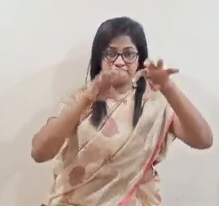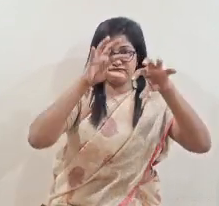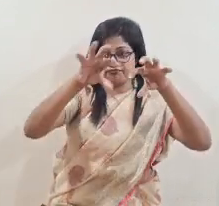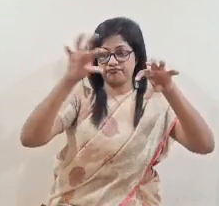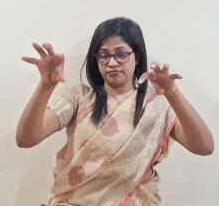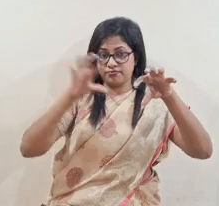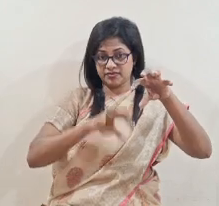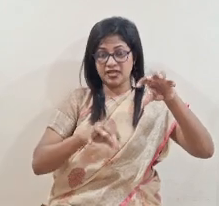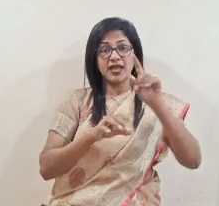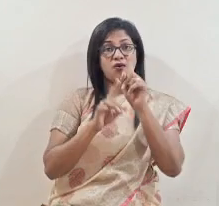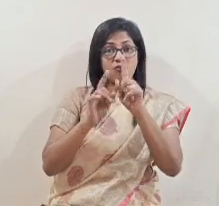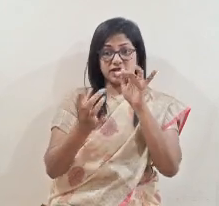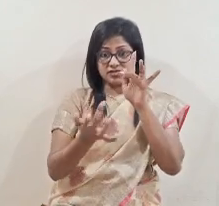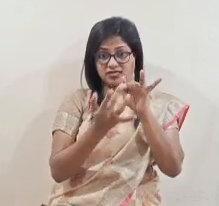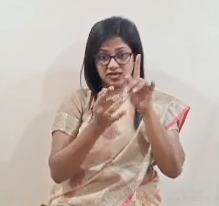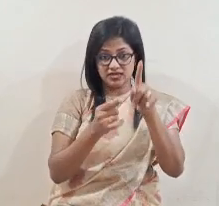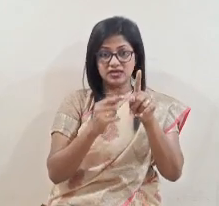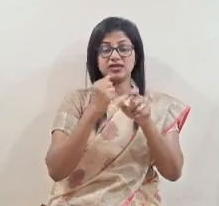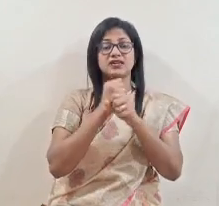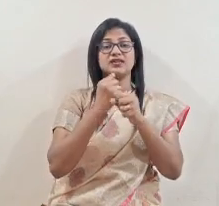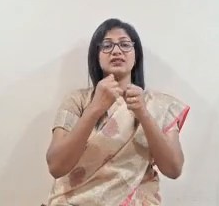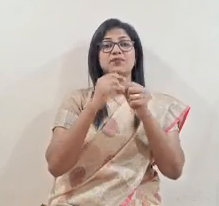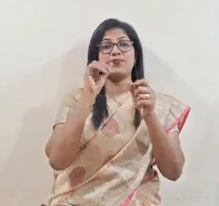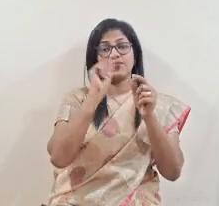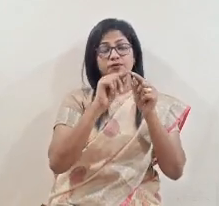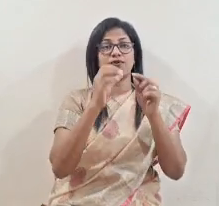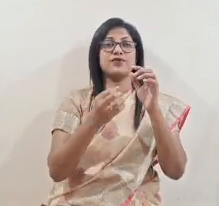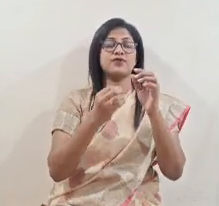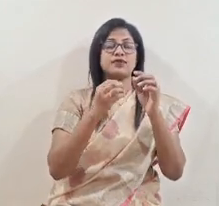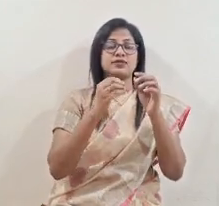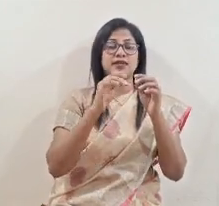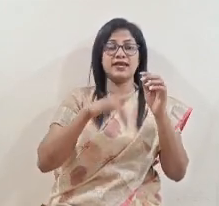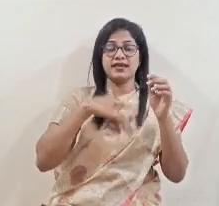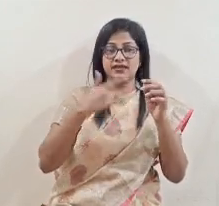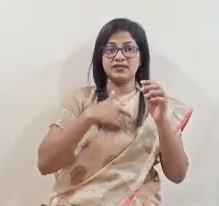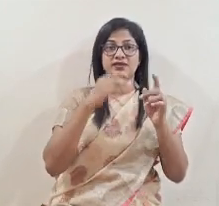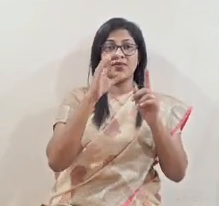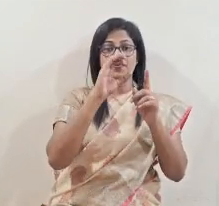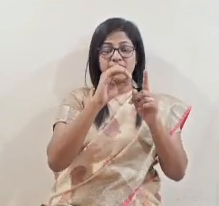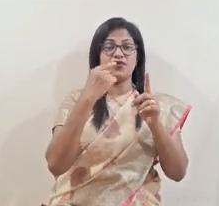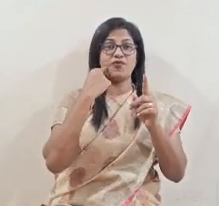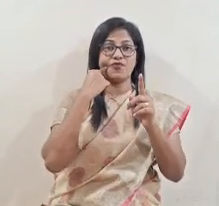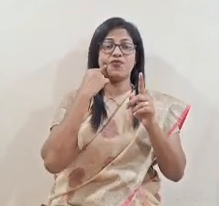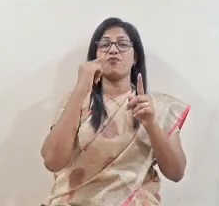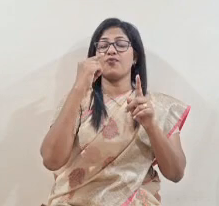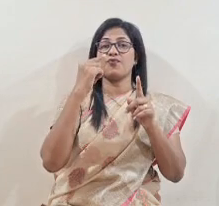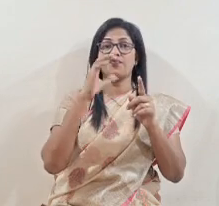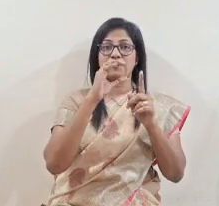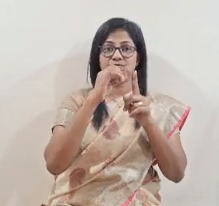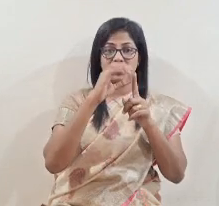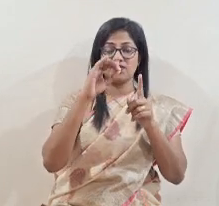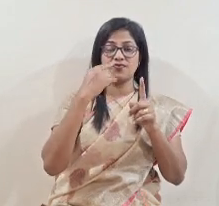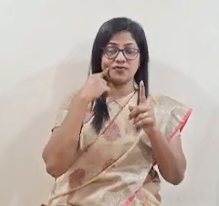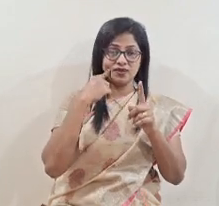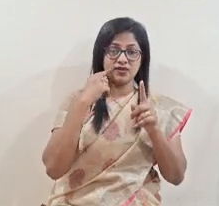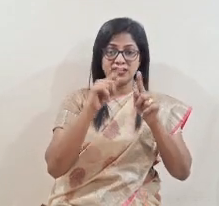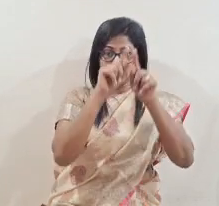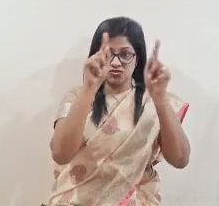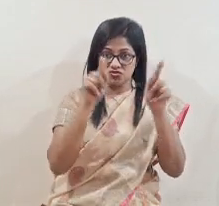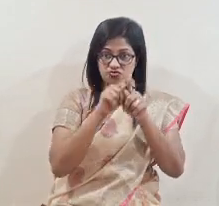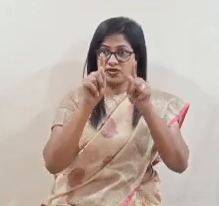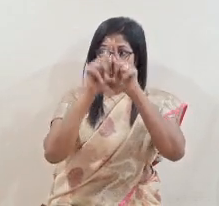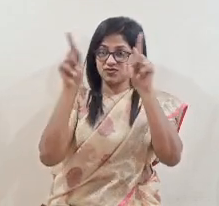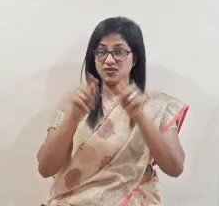square grids, but the PTAL, which was developed for Delhi, suggested that we can consider hexagonal grids instead of square ones. So